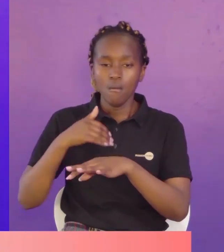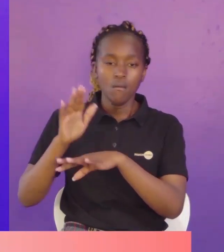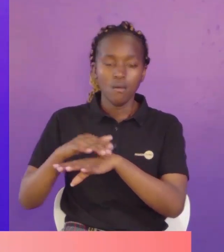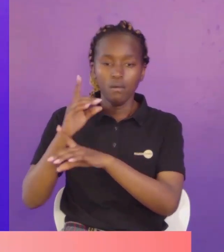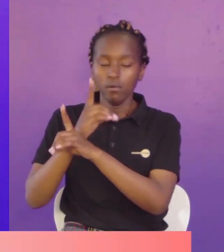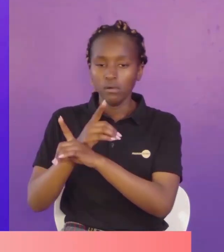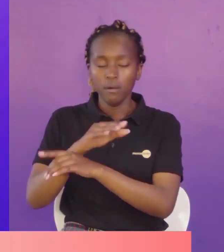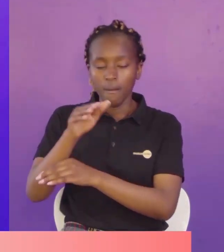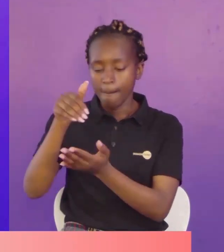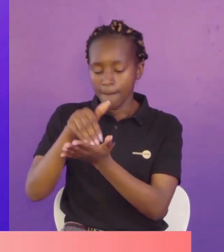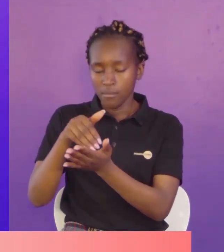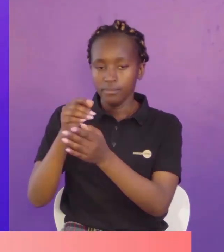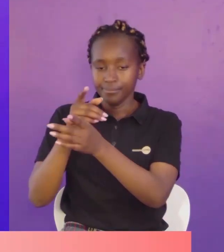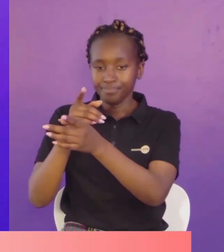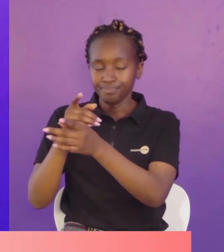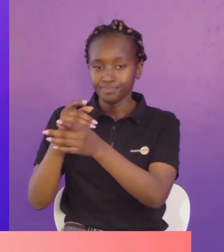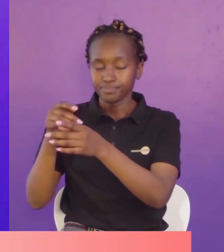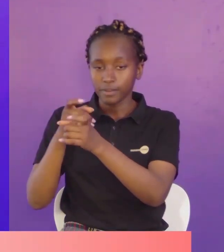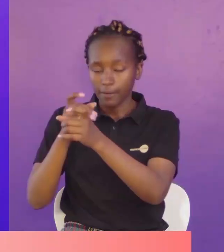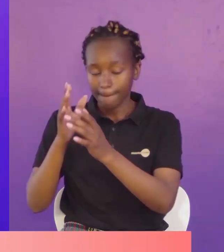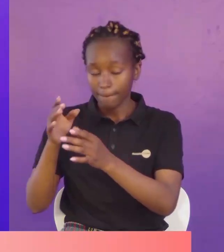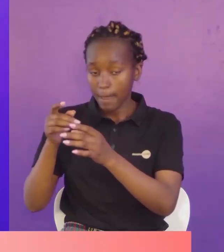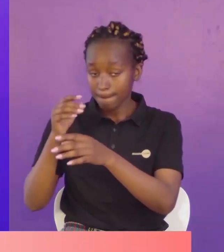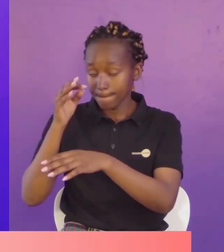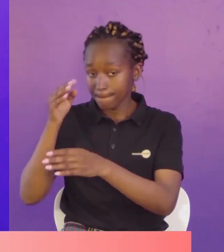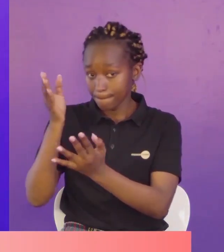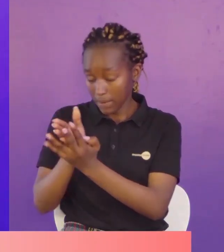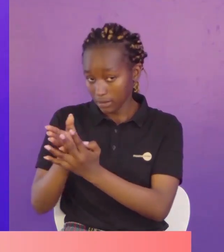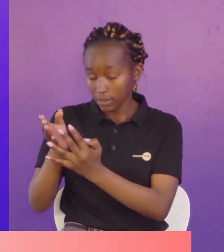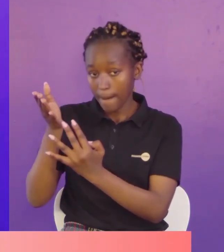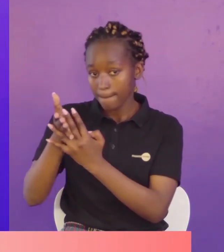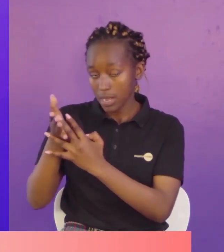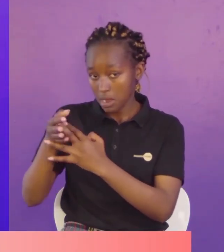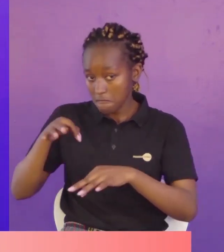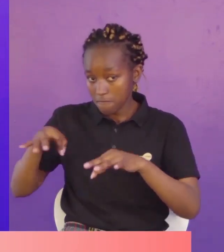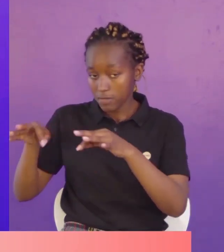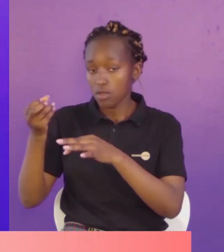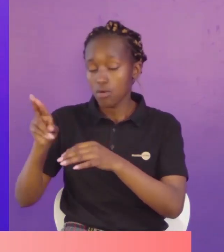midfielder or a good attacking midfielder. Yeah. The only